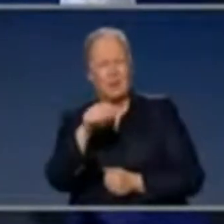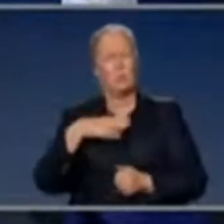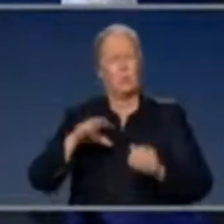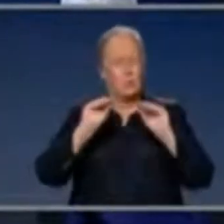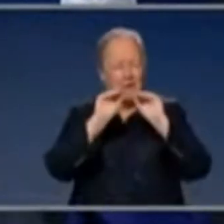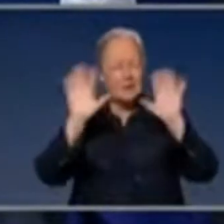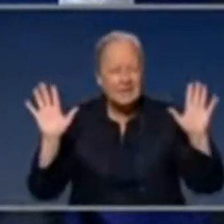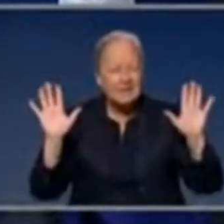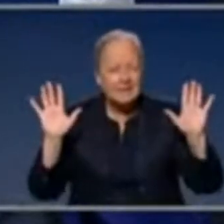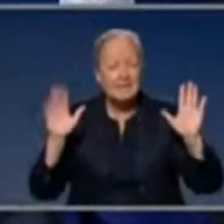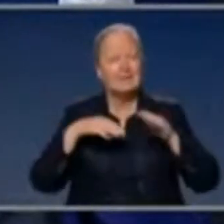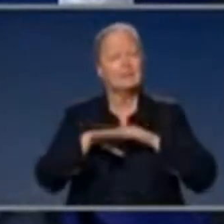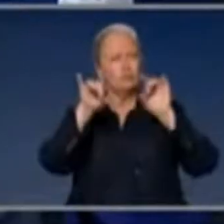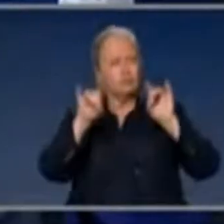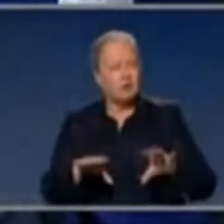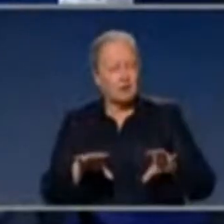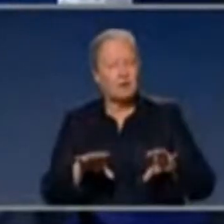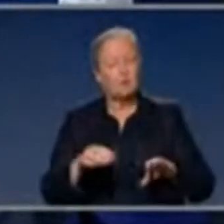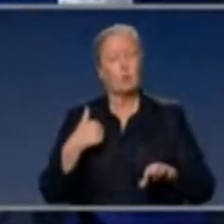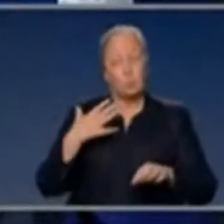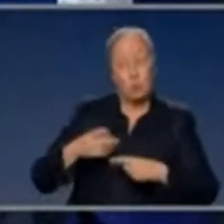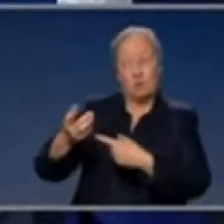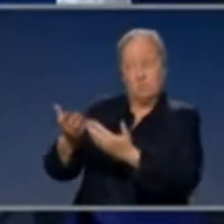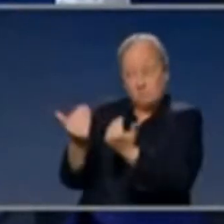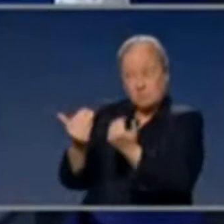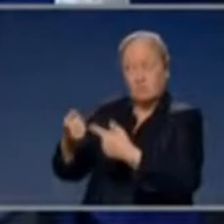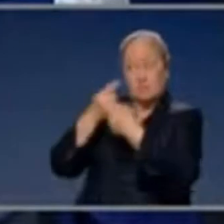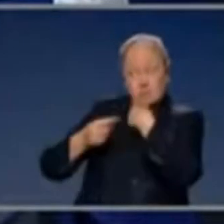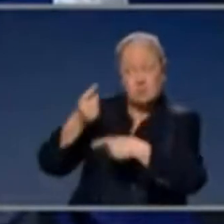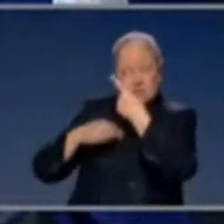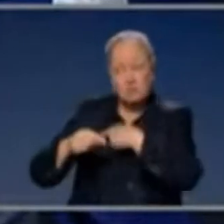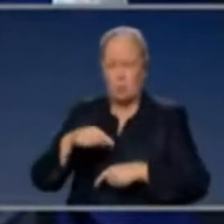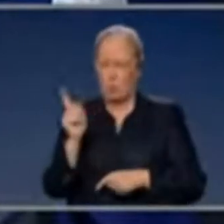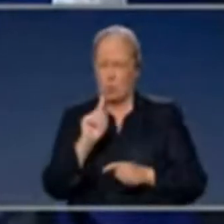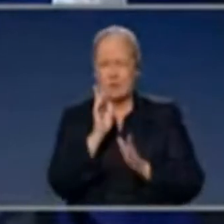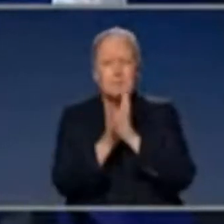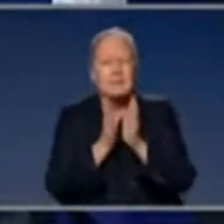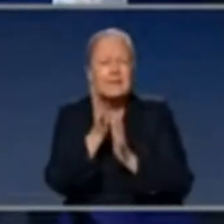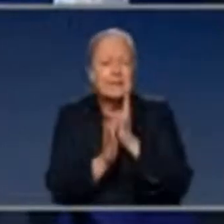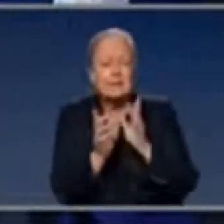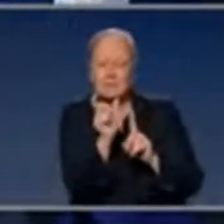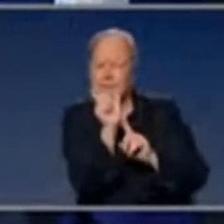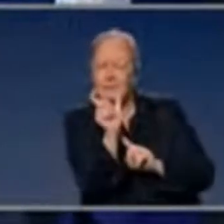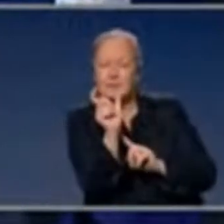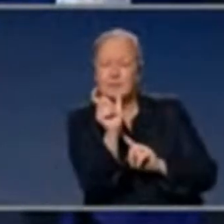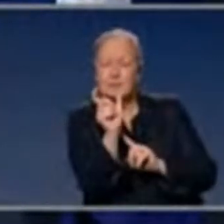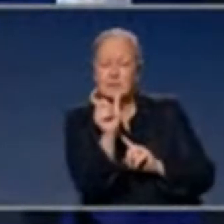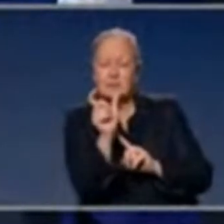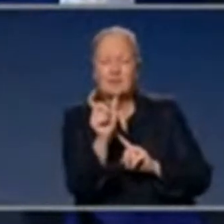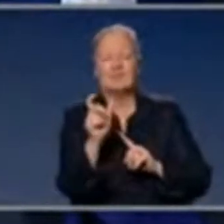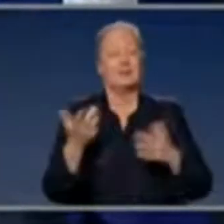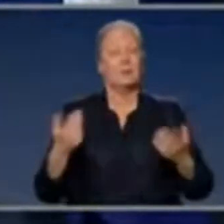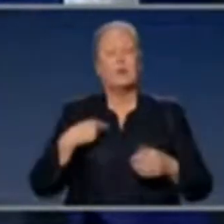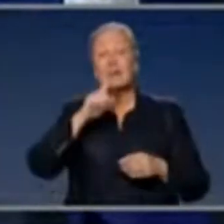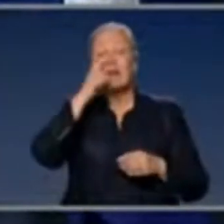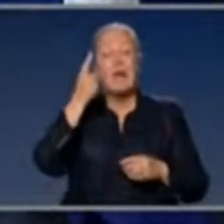needs to be a clear medical and scientific definition of what that is. These decisions cannot be